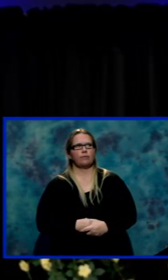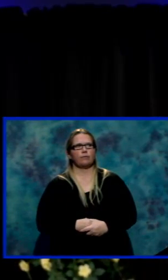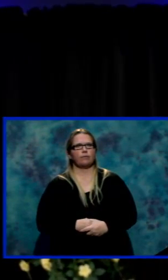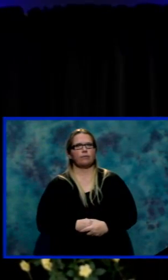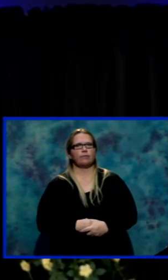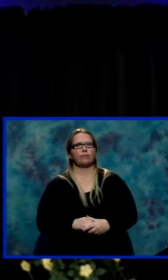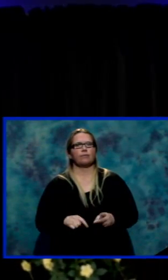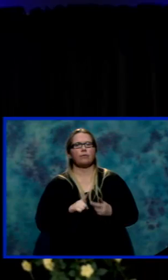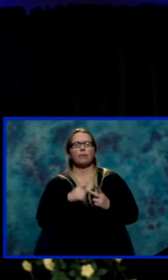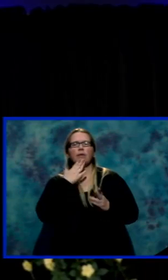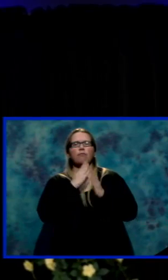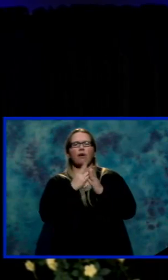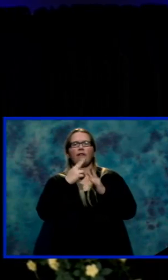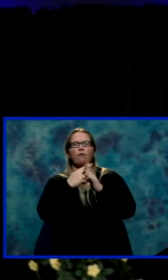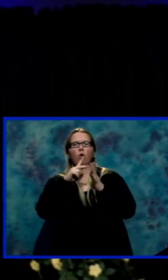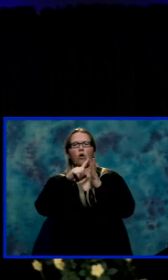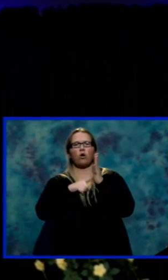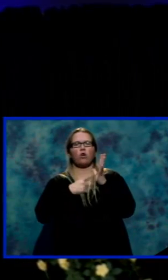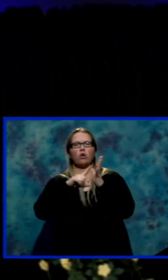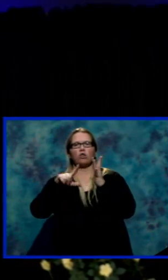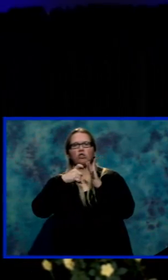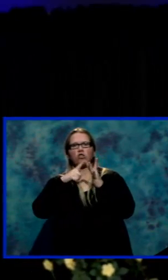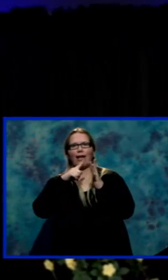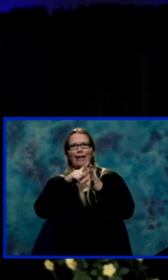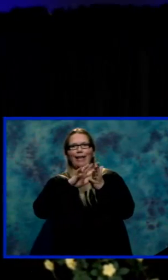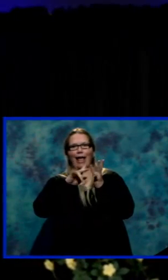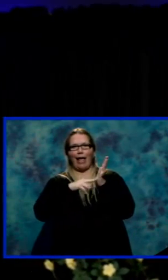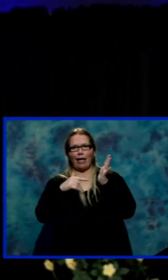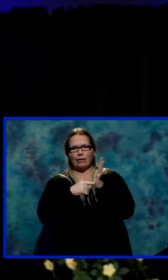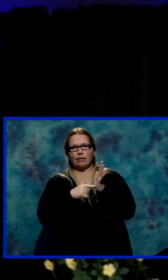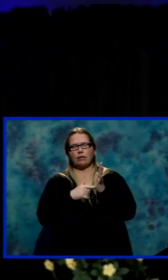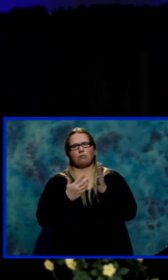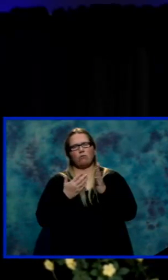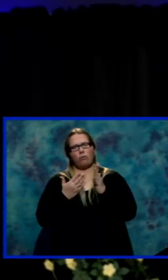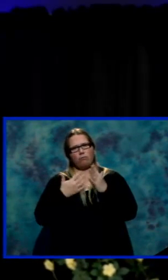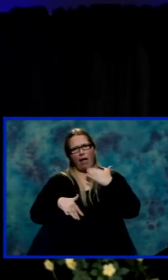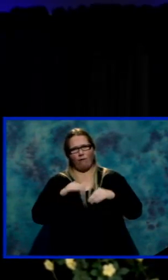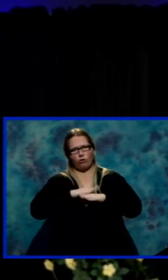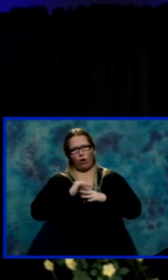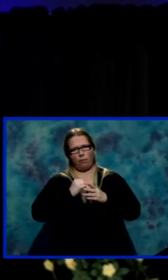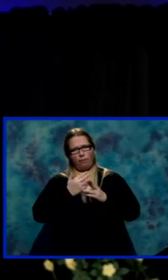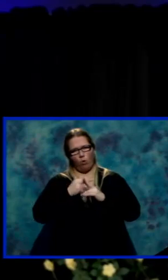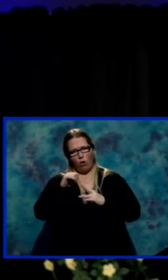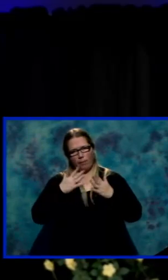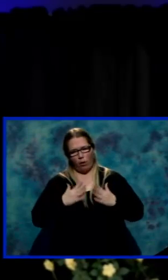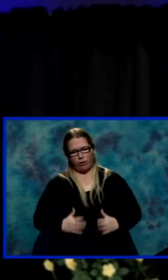Please pray for Jackie Hunt. She's still going through painful times in her body, so let's pray for Jackie.